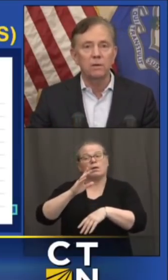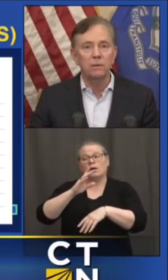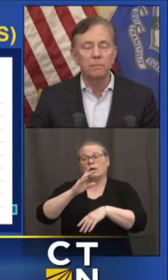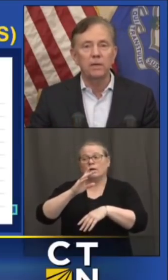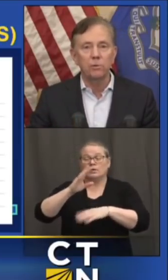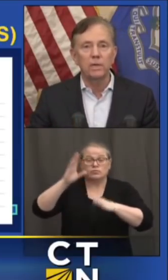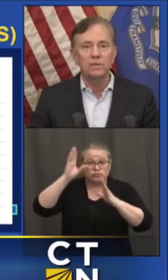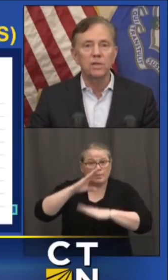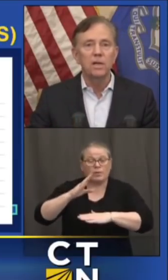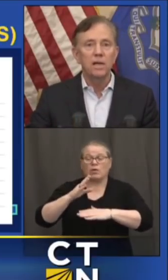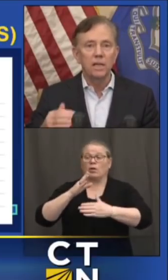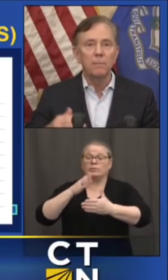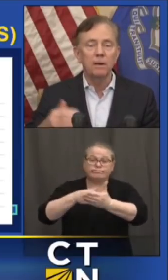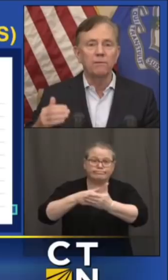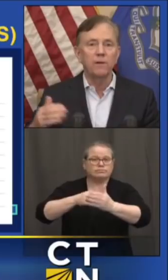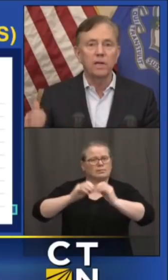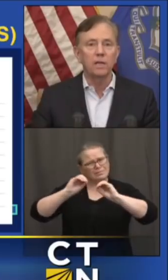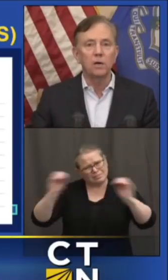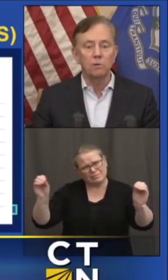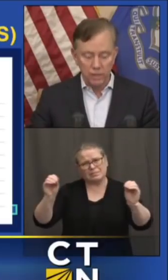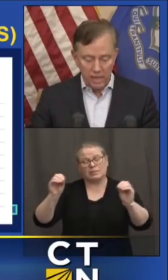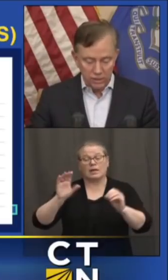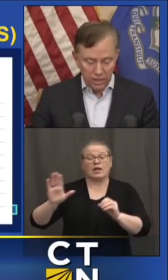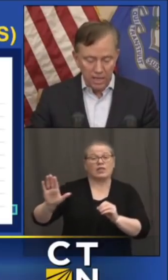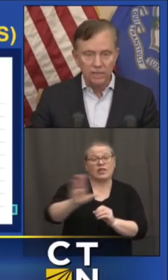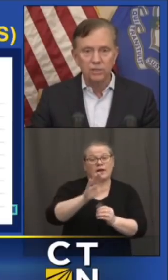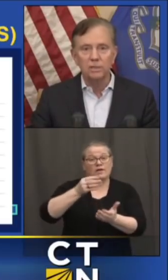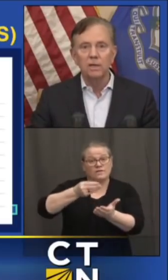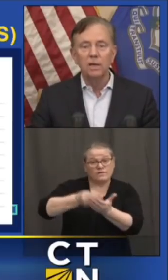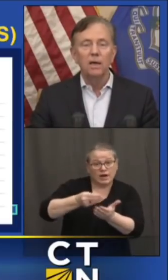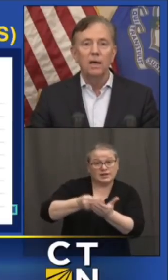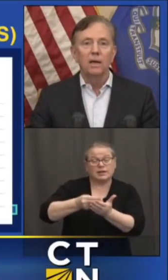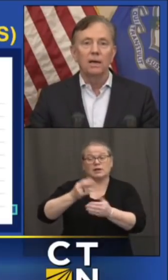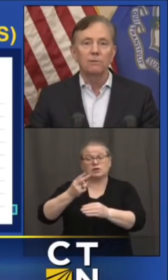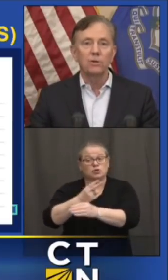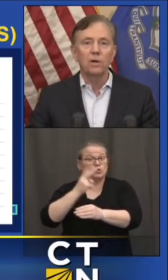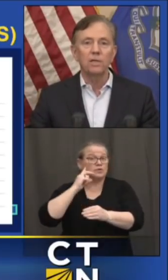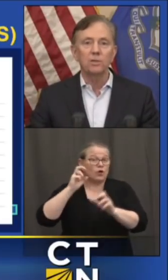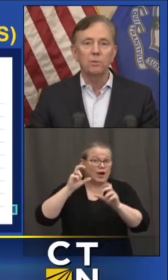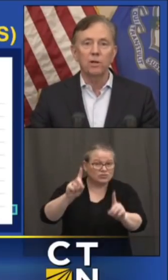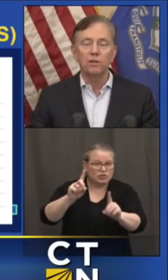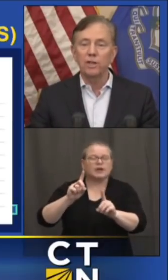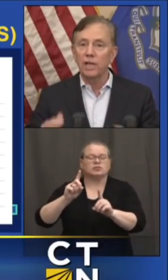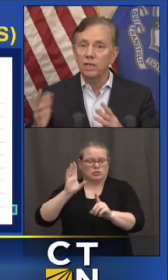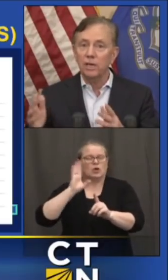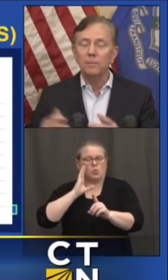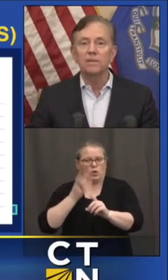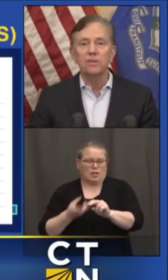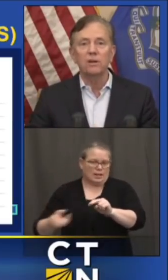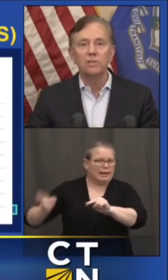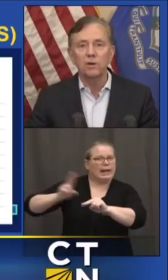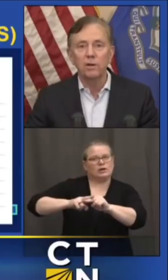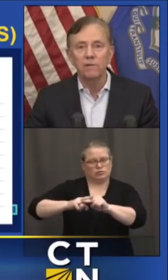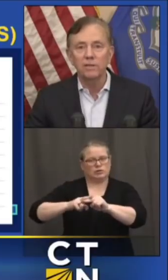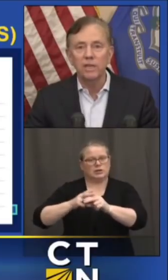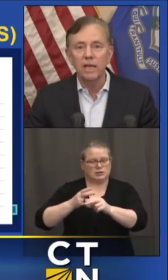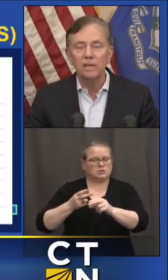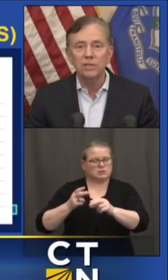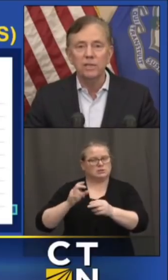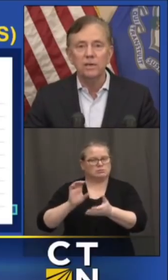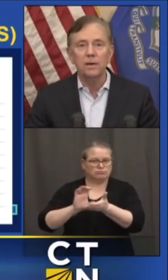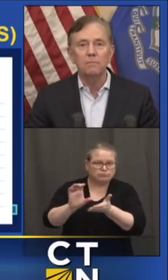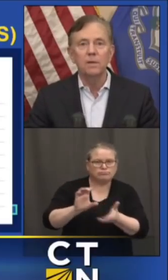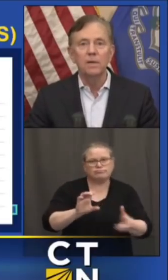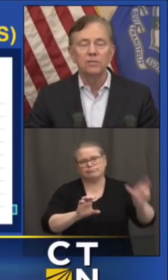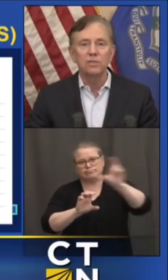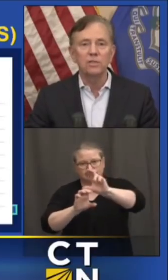significant increase in the amount of funding that goes to education. I was talking this morning to the incoming Secretary of